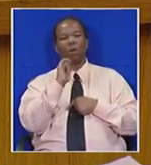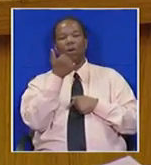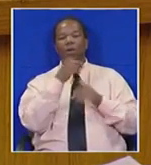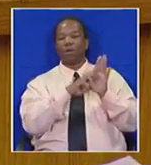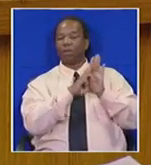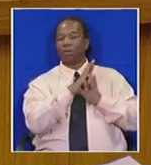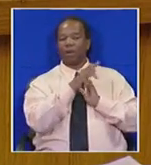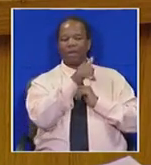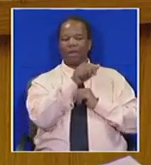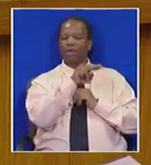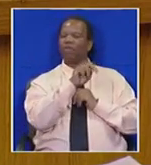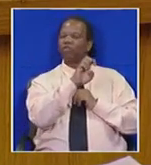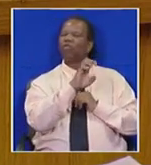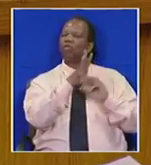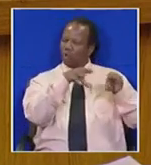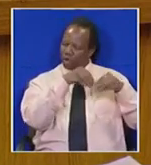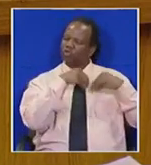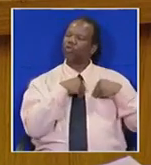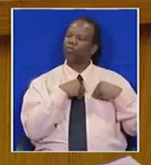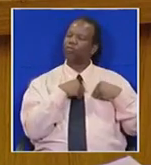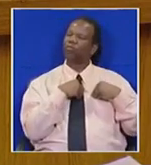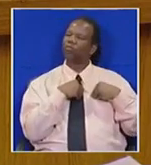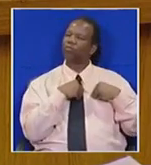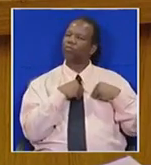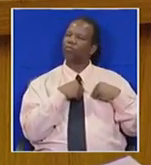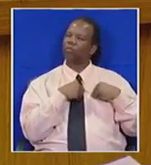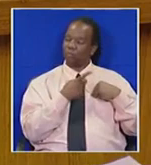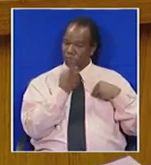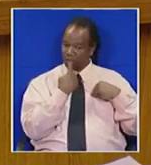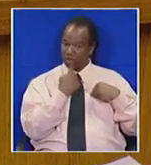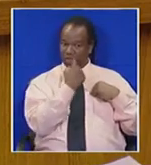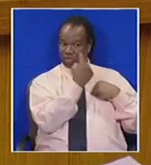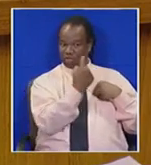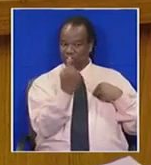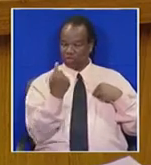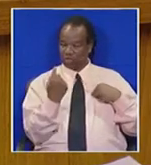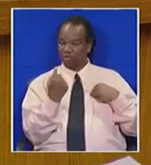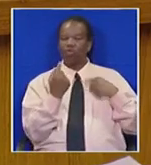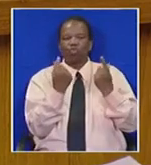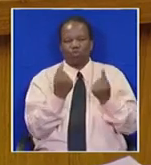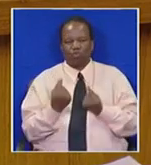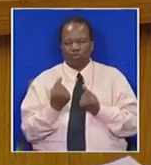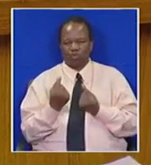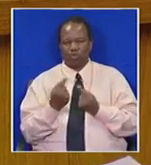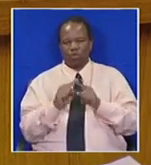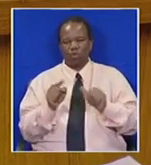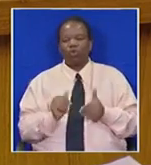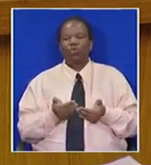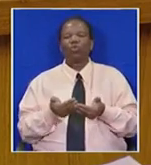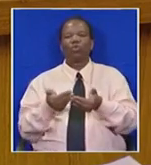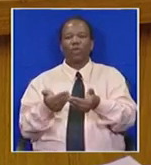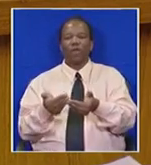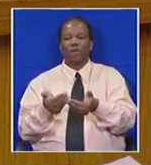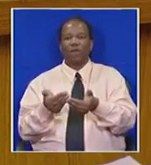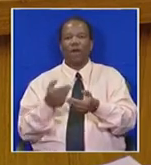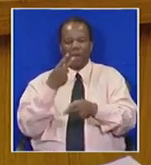we accept the call that you have given to each one of us here to serve and to be ready to